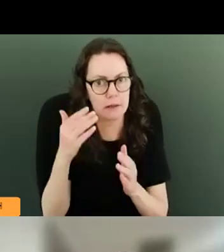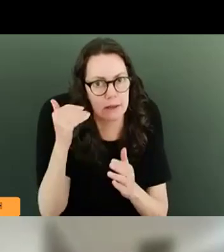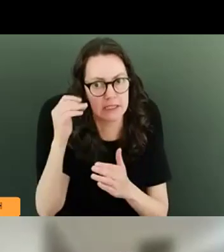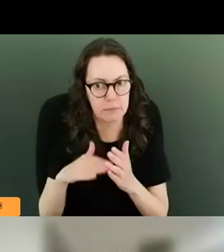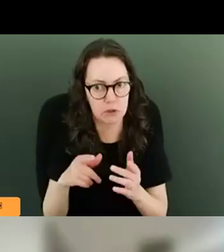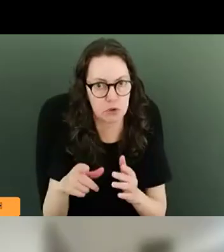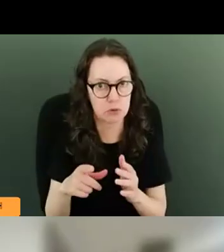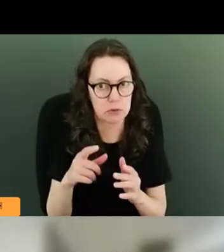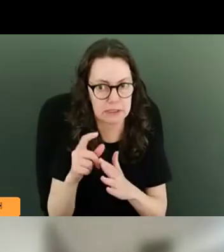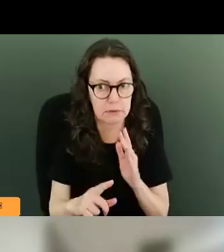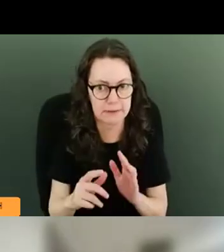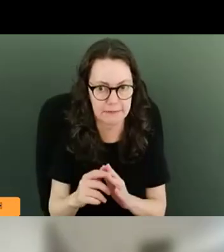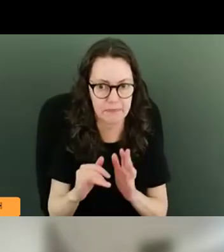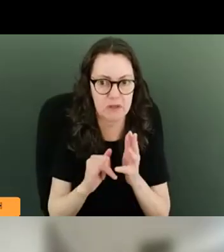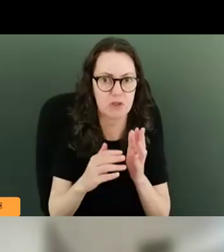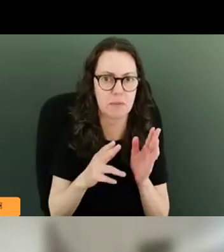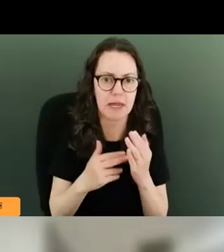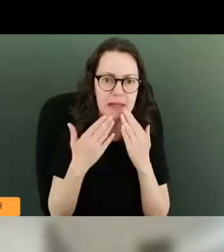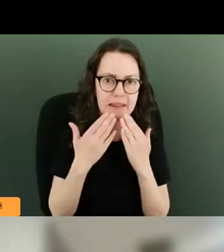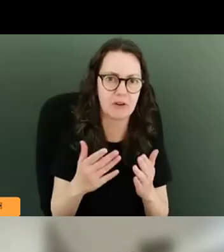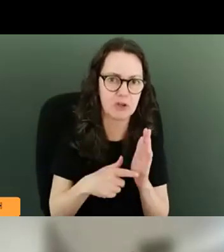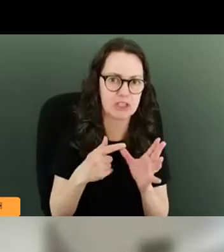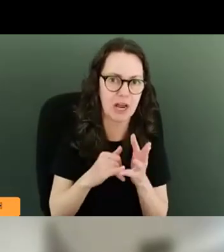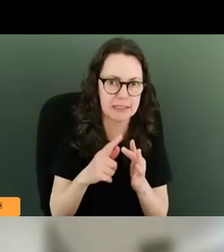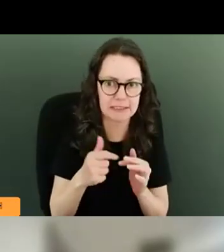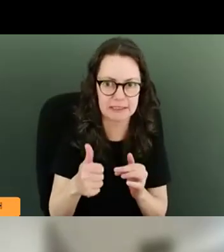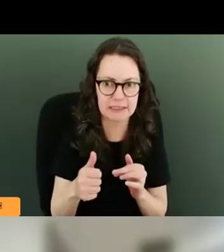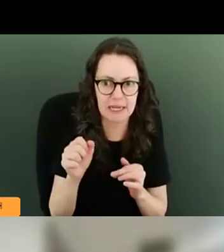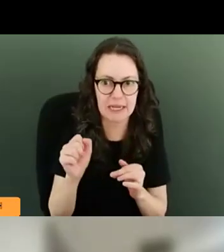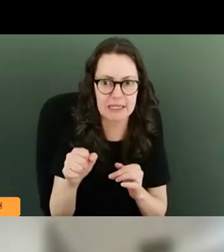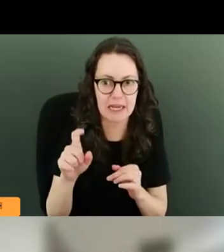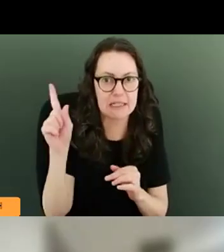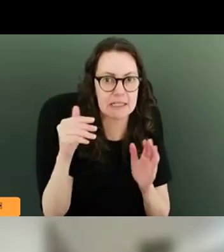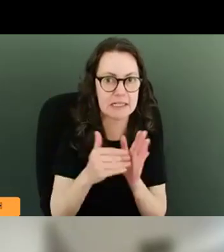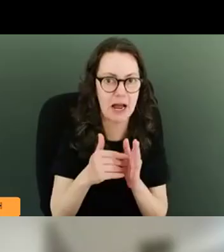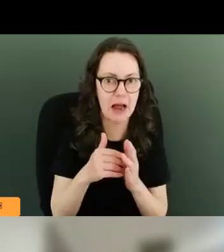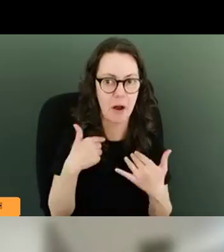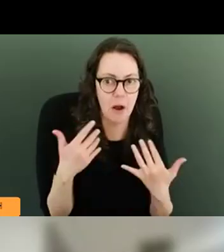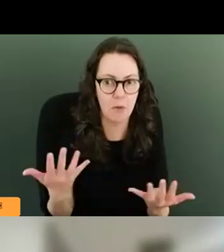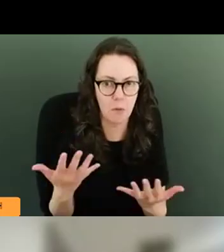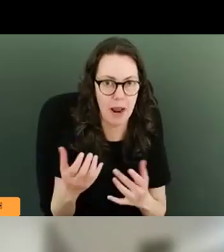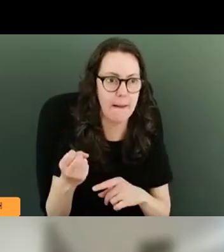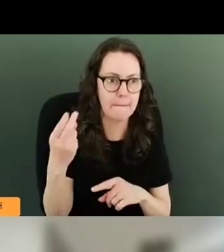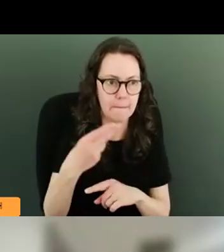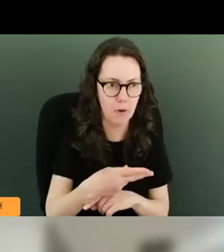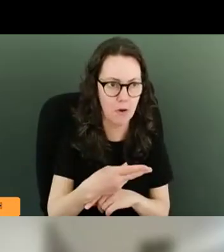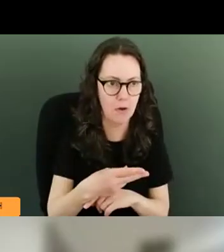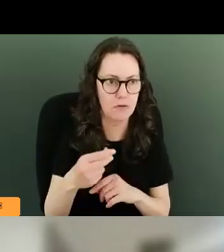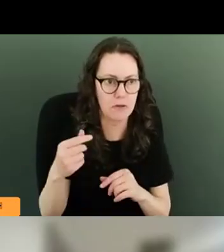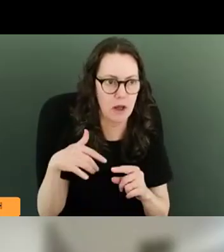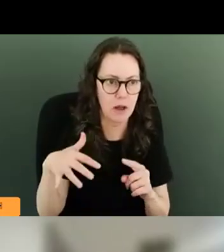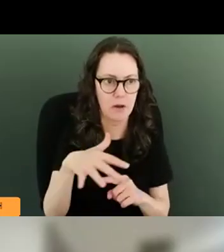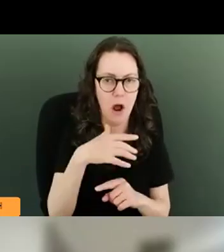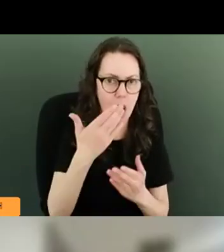Summan speaking. Thanks so much, Jace. Just noting that today I'm joining from Boorloo, Perth, and I pay my respects to the